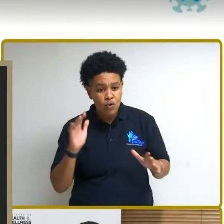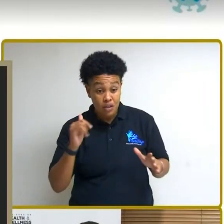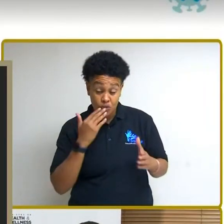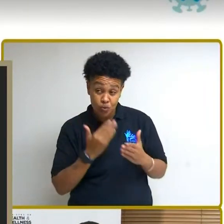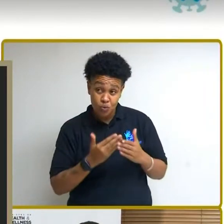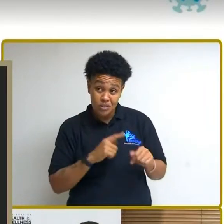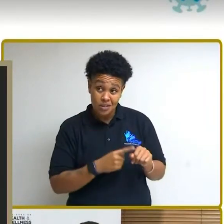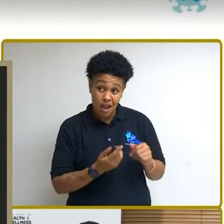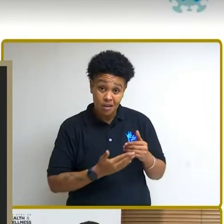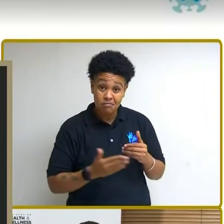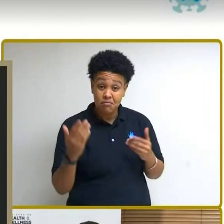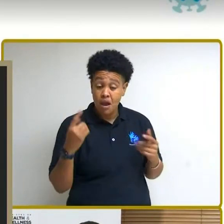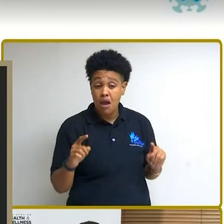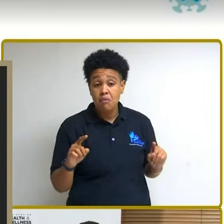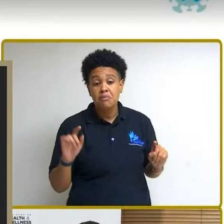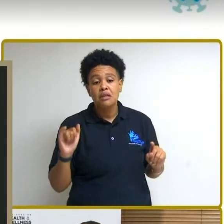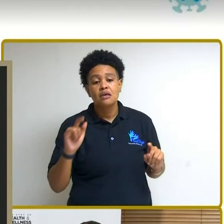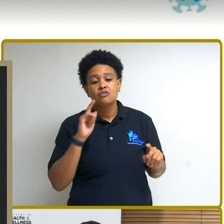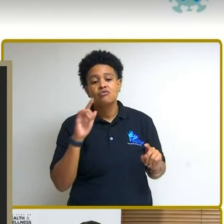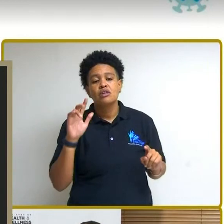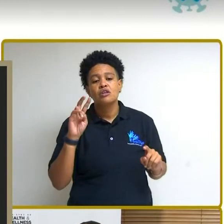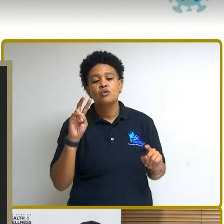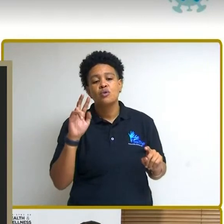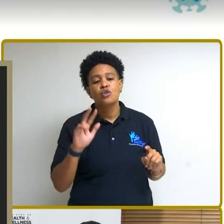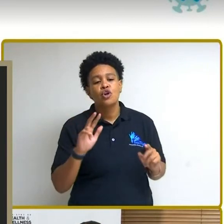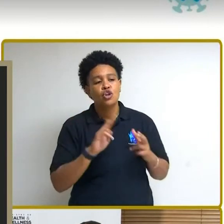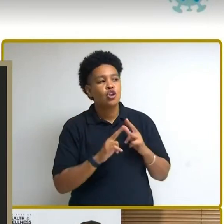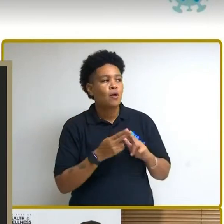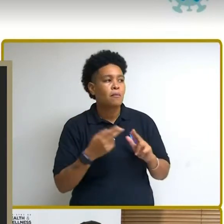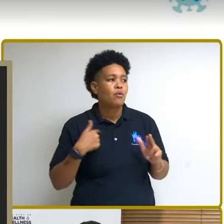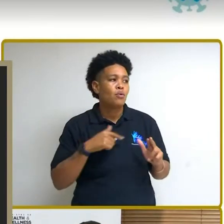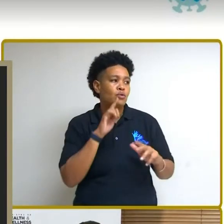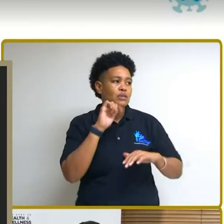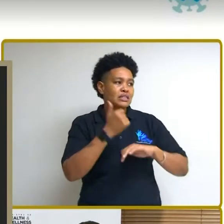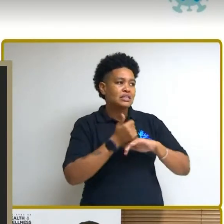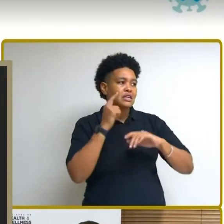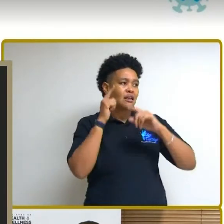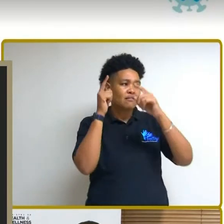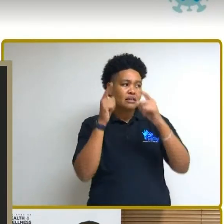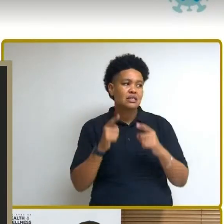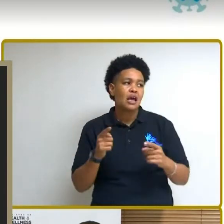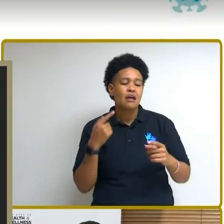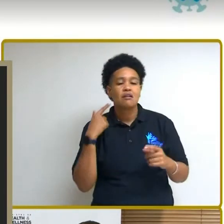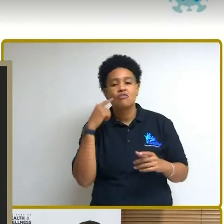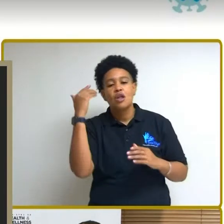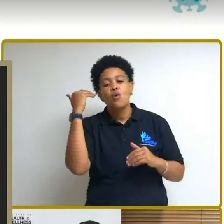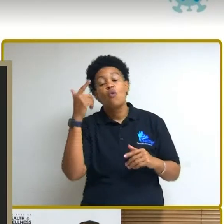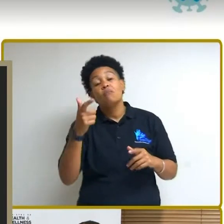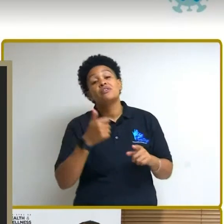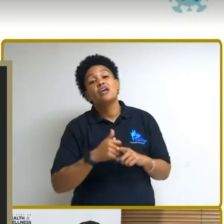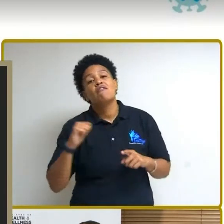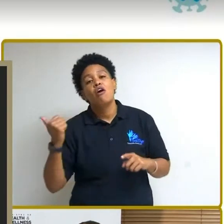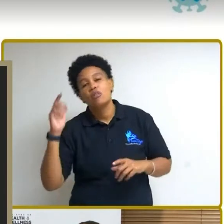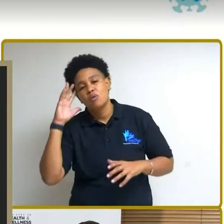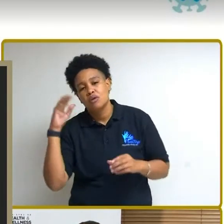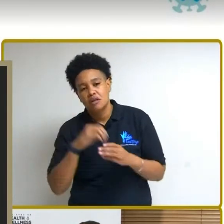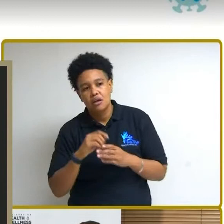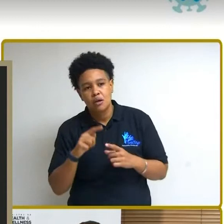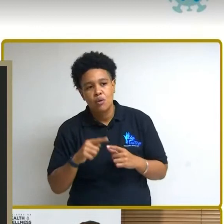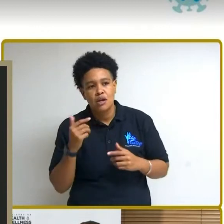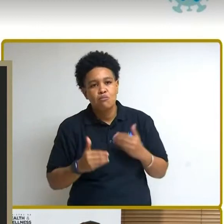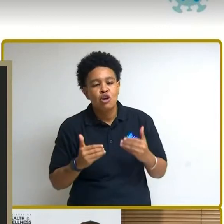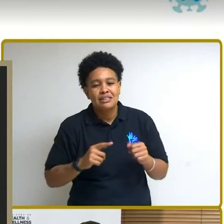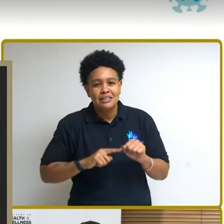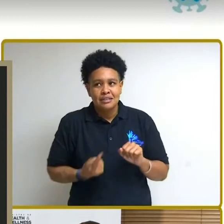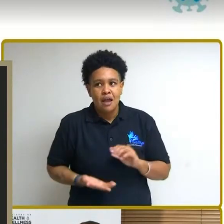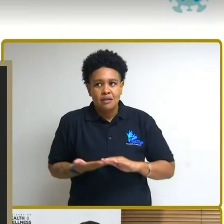good start. That's almost to the 2/3 number that we would have set as a target, and hopefully others will come in when the process